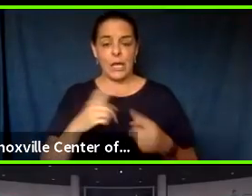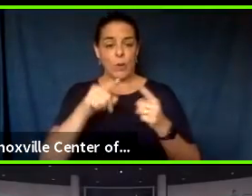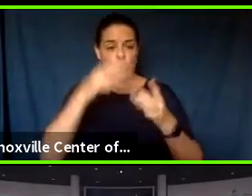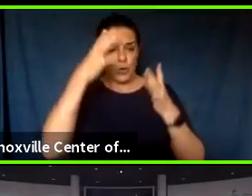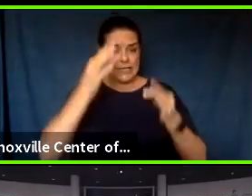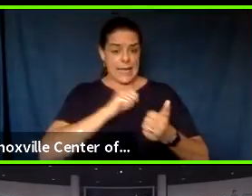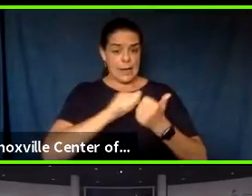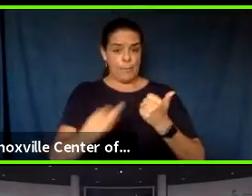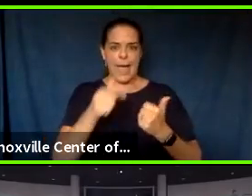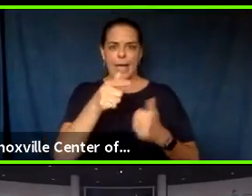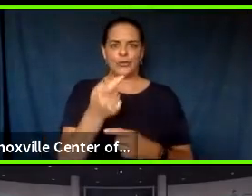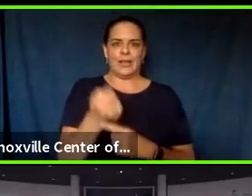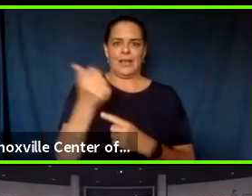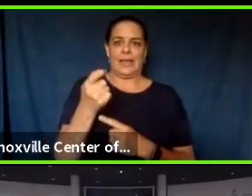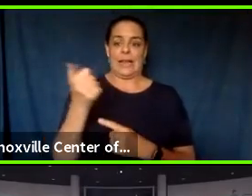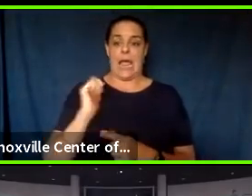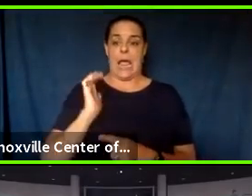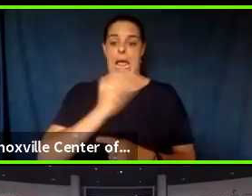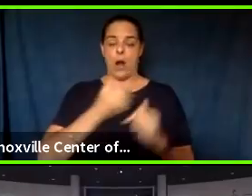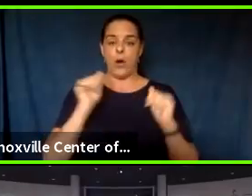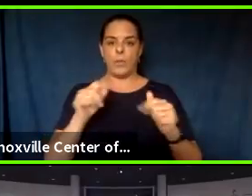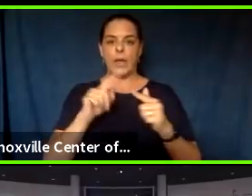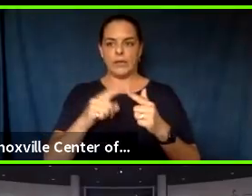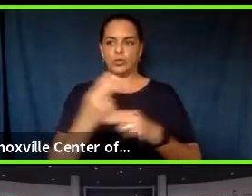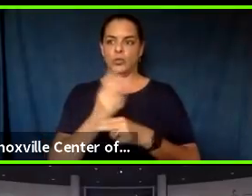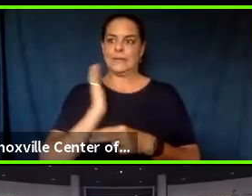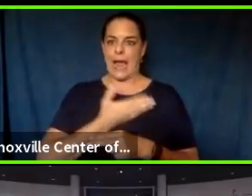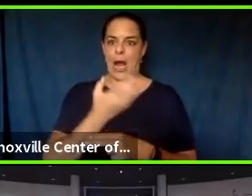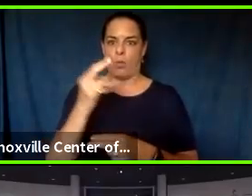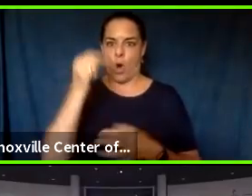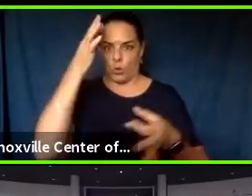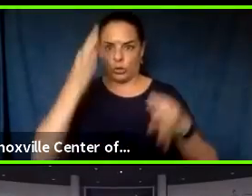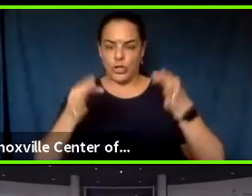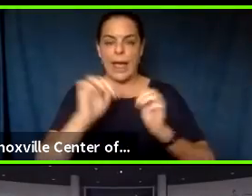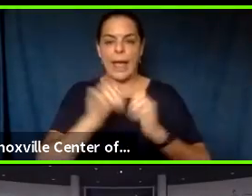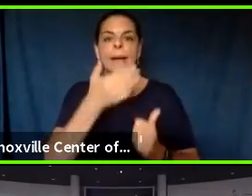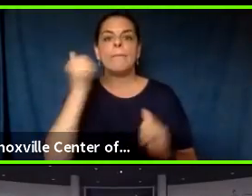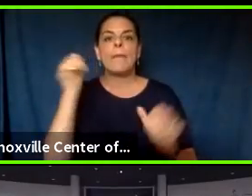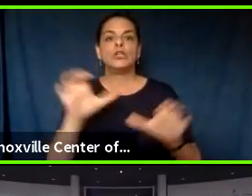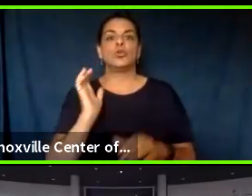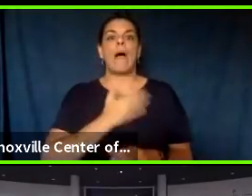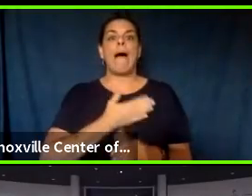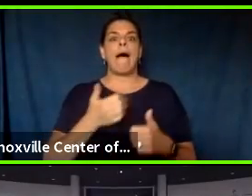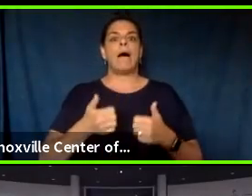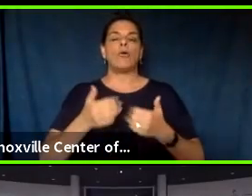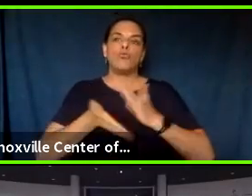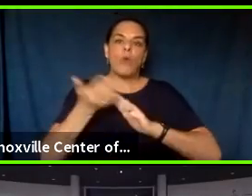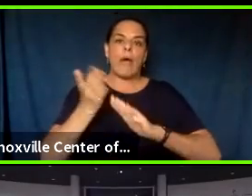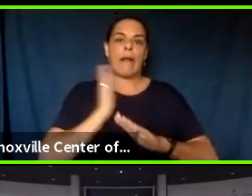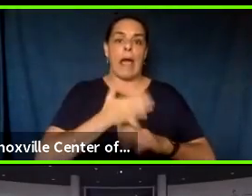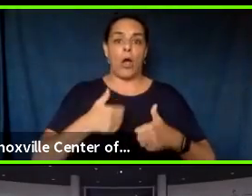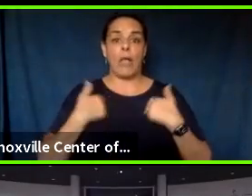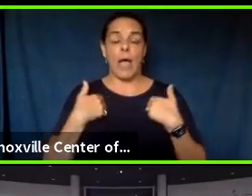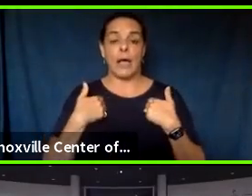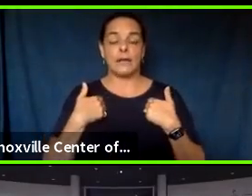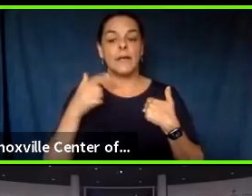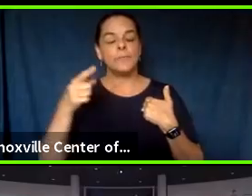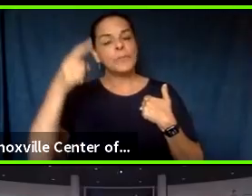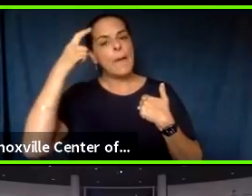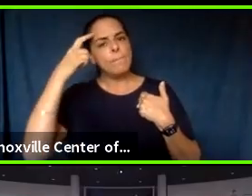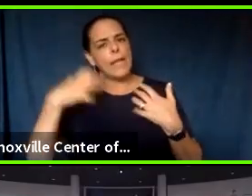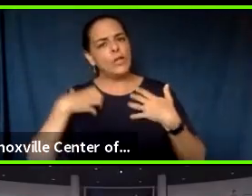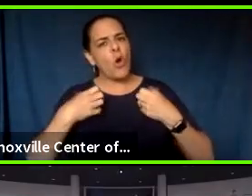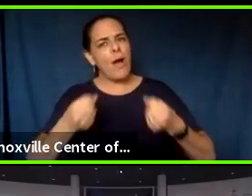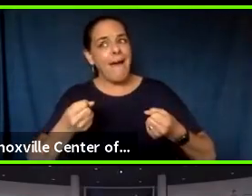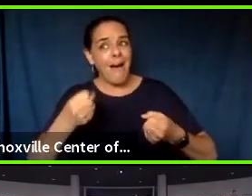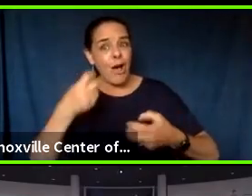you've eliminated our ability to exercise our own judgment as to how to best conduct our lives. Now, the mental health implications for